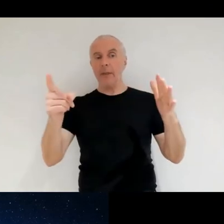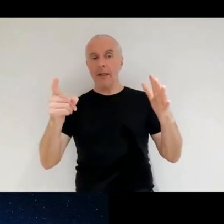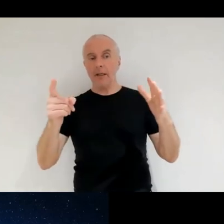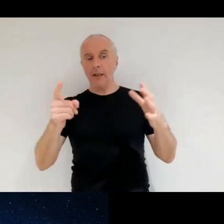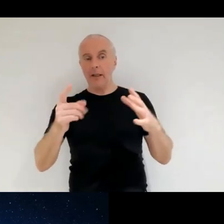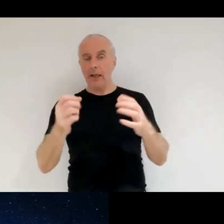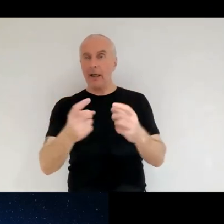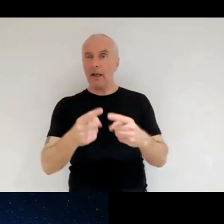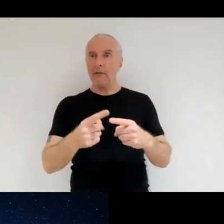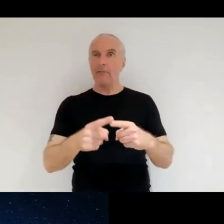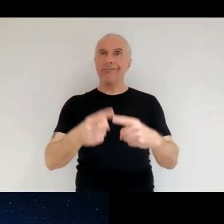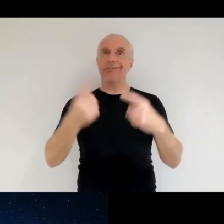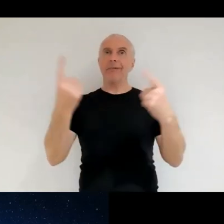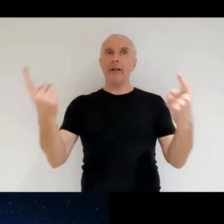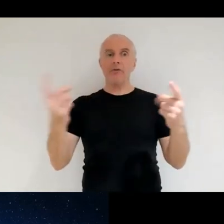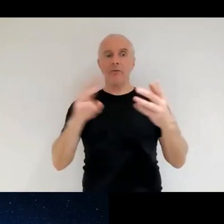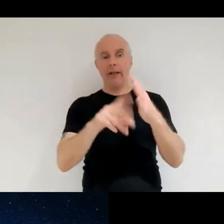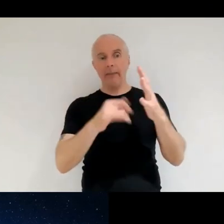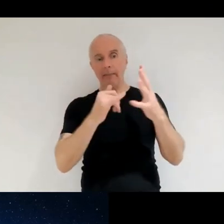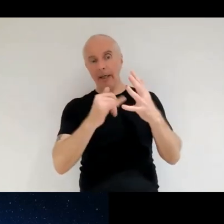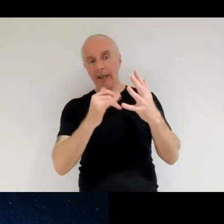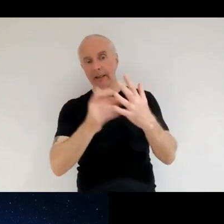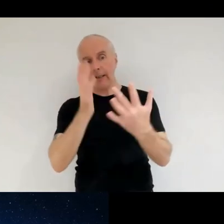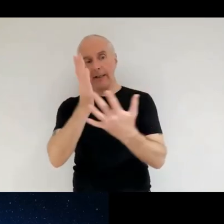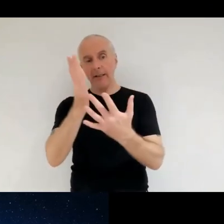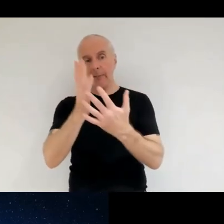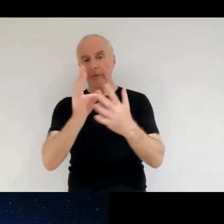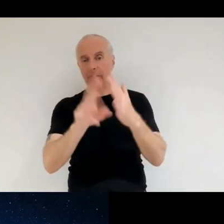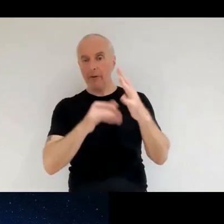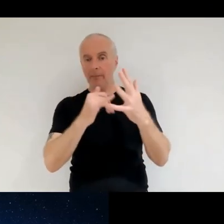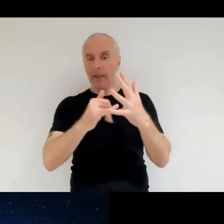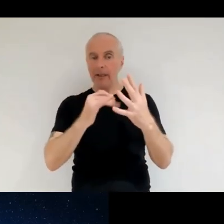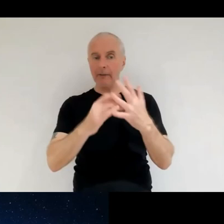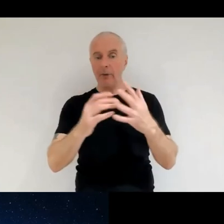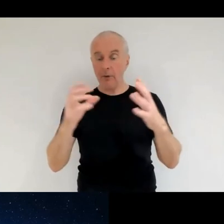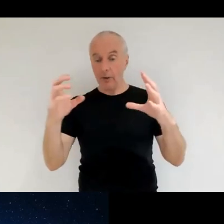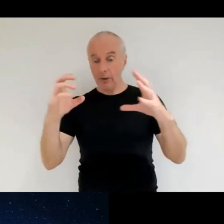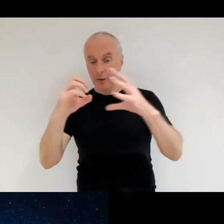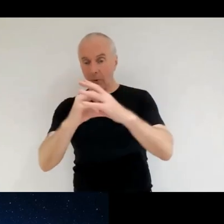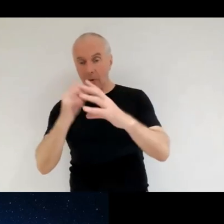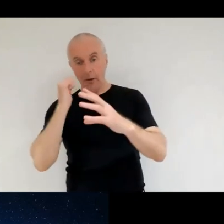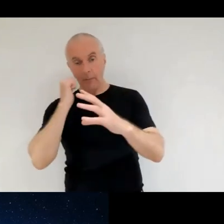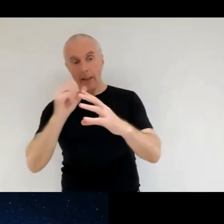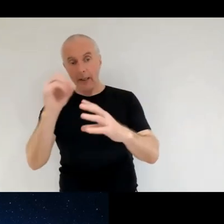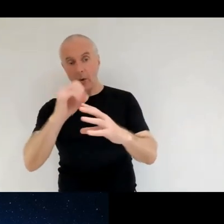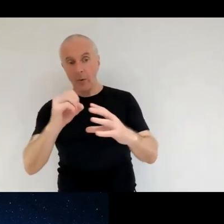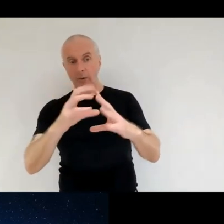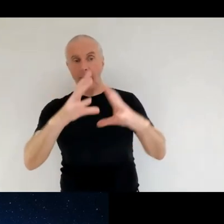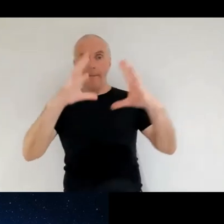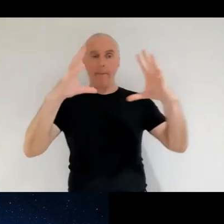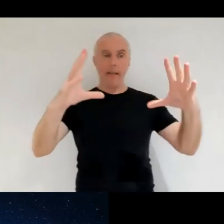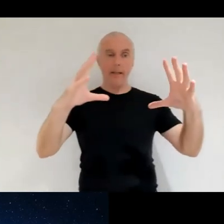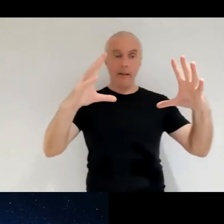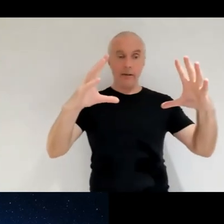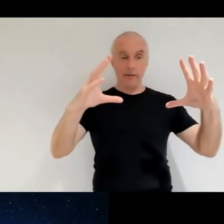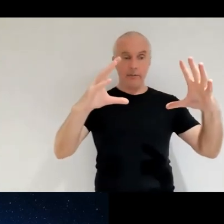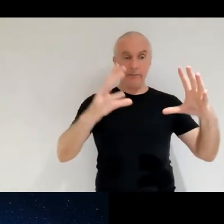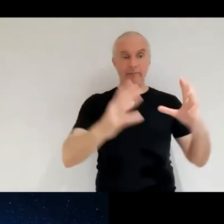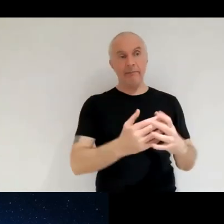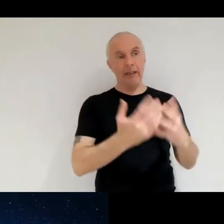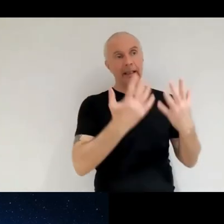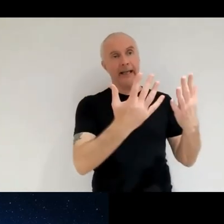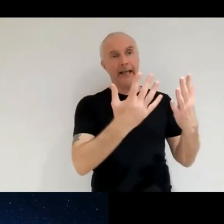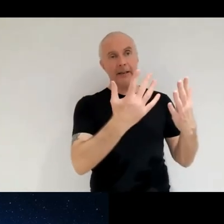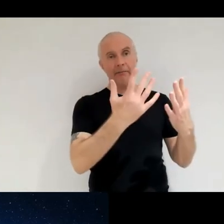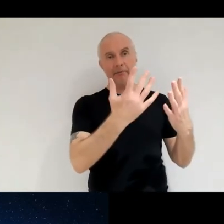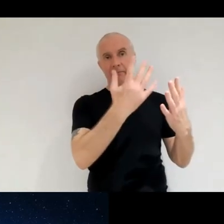in spiral or an intermediate mass ratio in spiral, so a smaller black hole into a really large black hole, right, so 10 to the 5 solar masses or